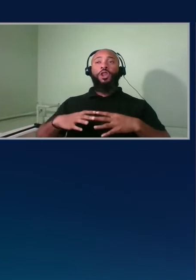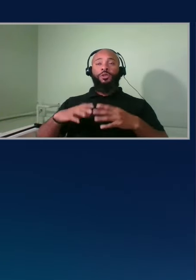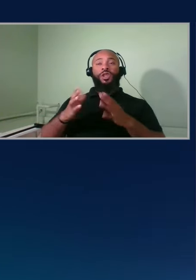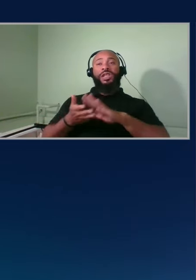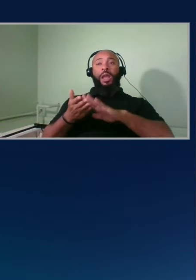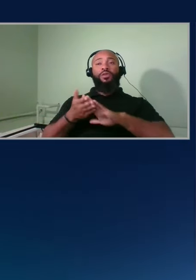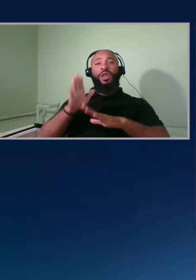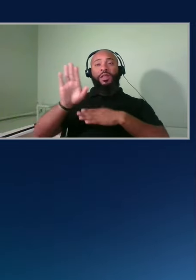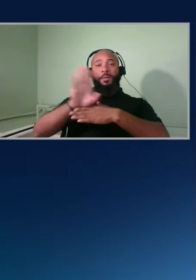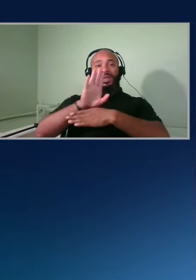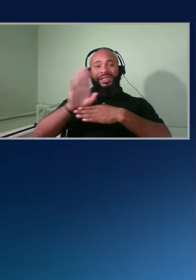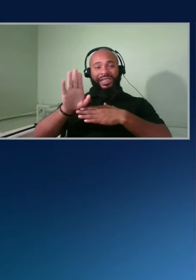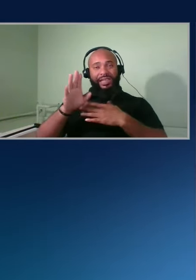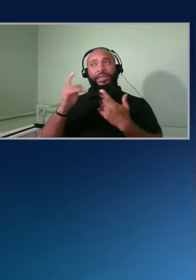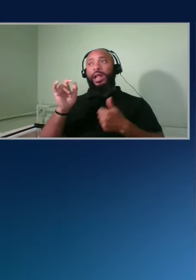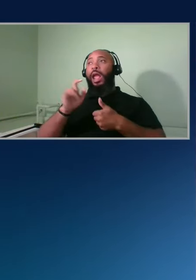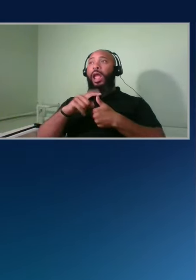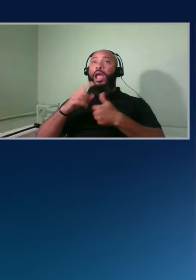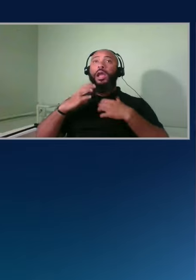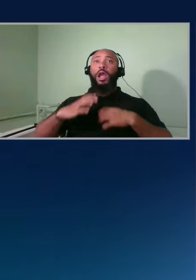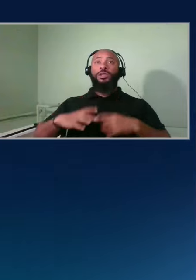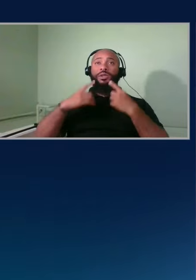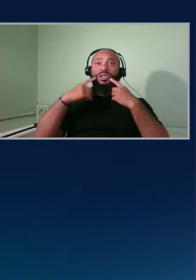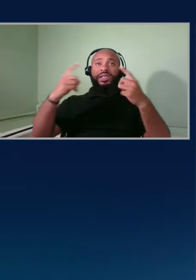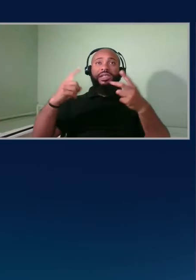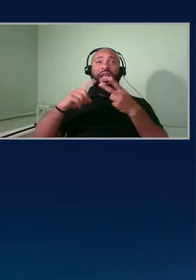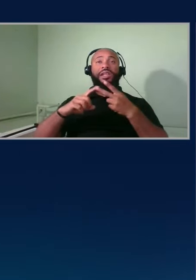things like customer success, customer service,